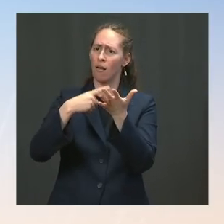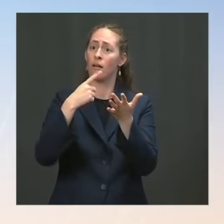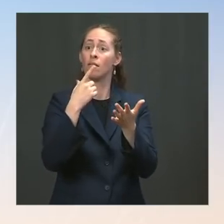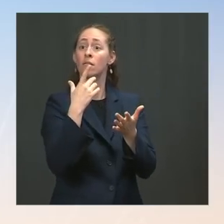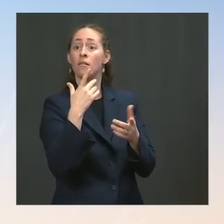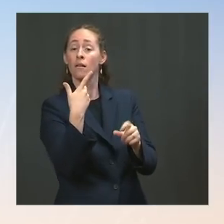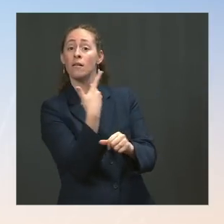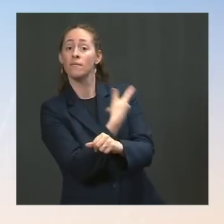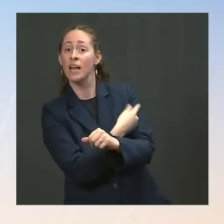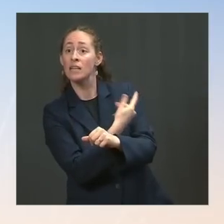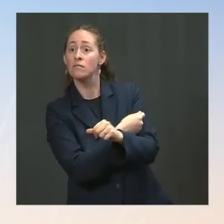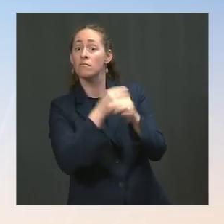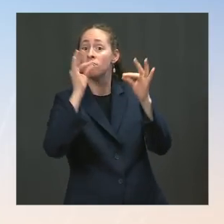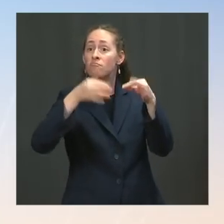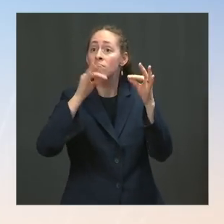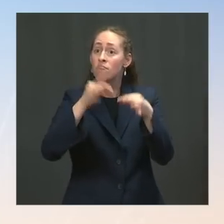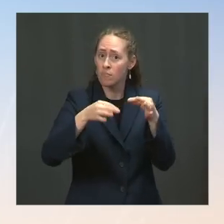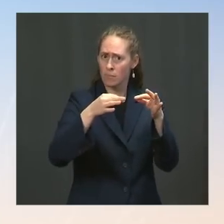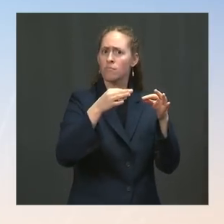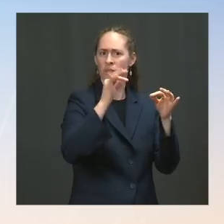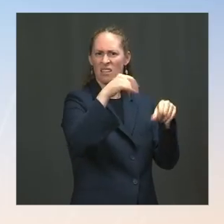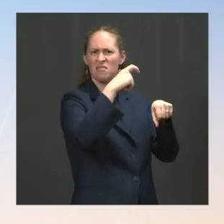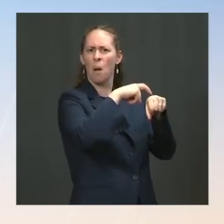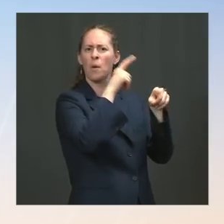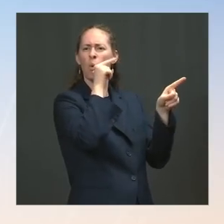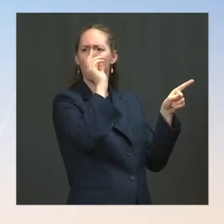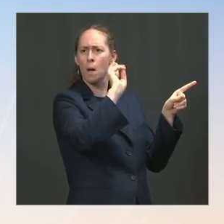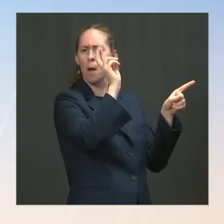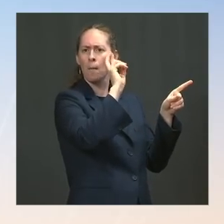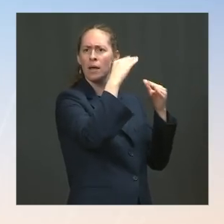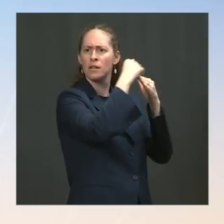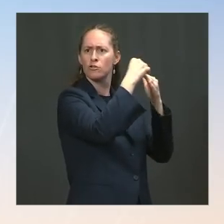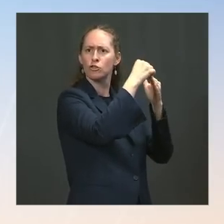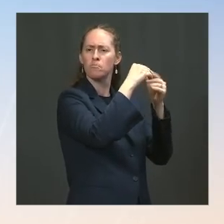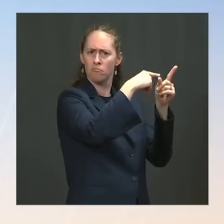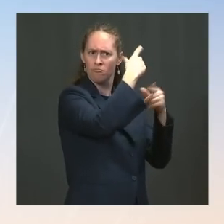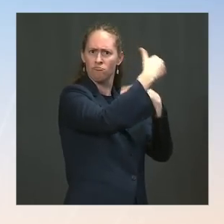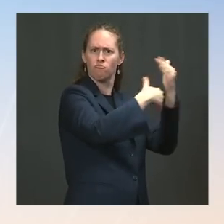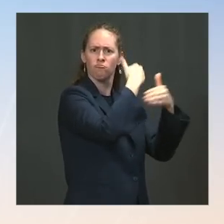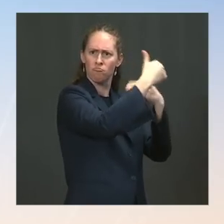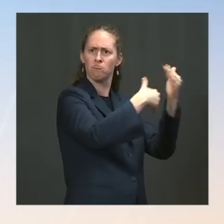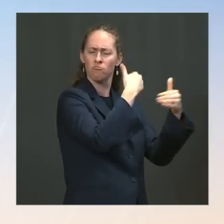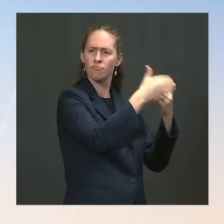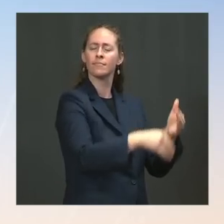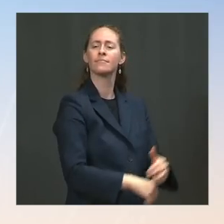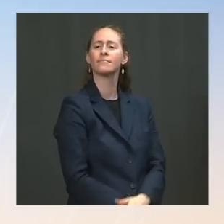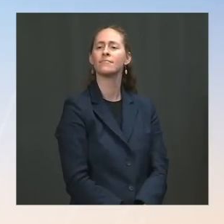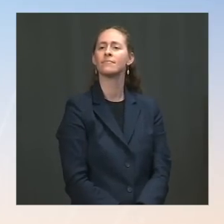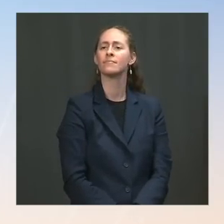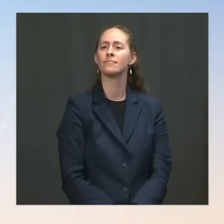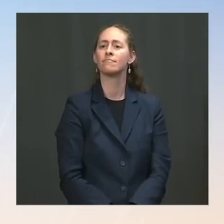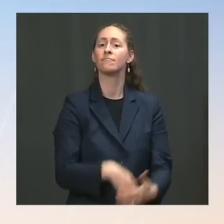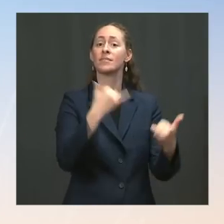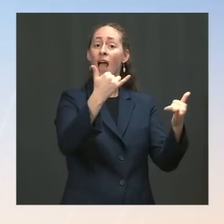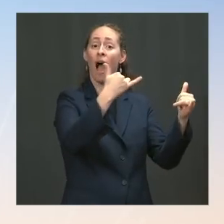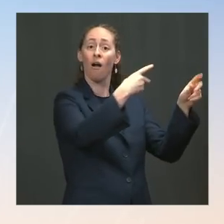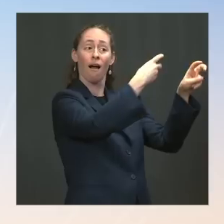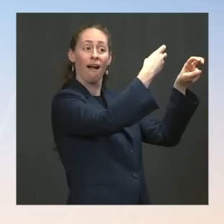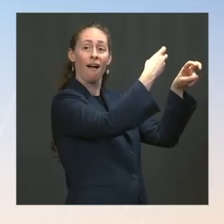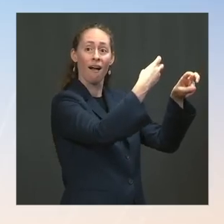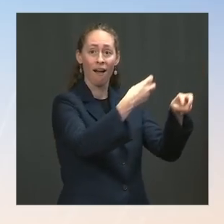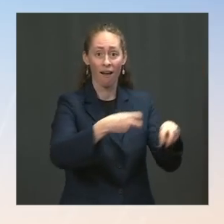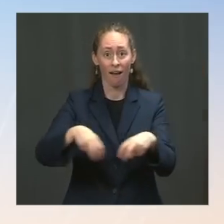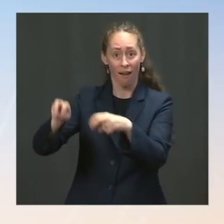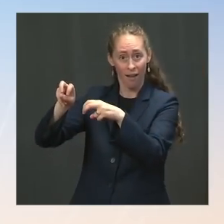Republican administration, and the implementation and effort to get it in the arms of people during a Democratic administration. The former president has